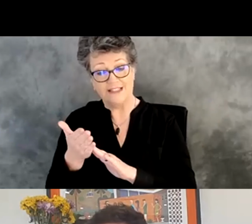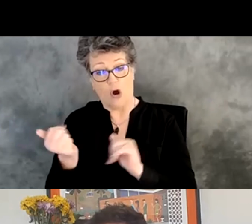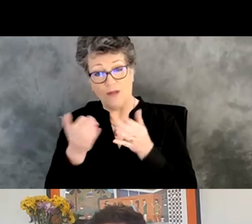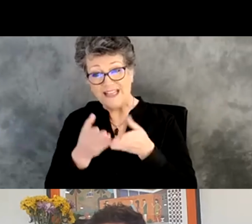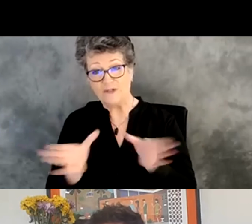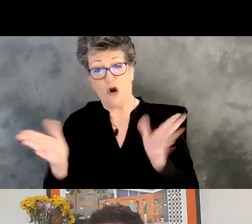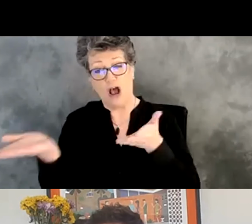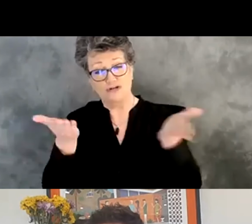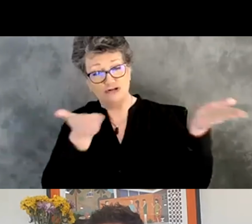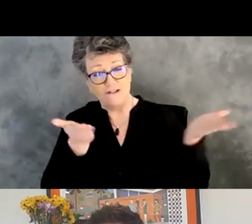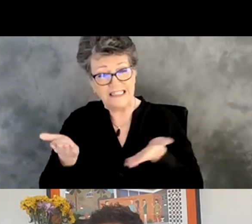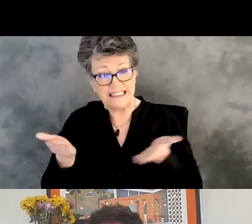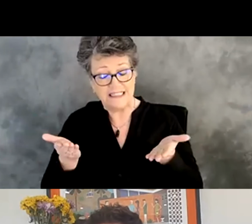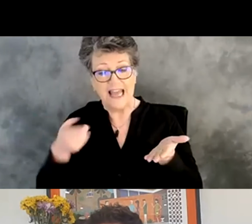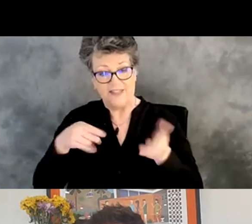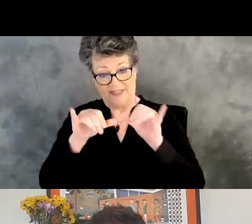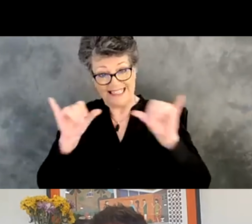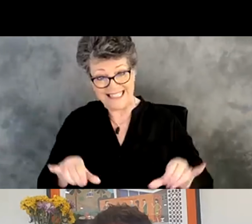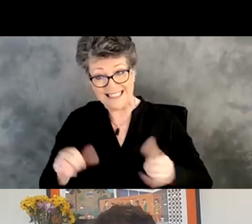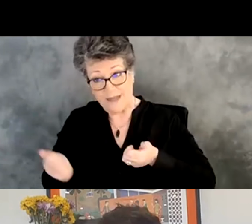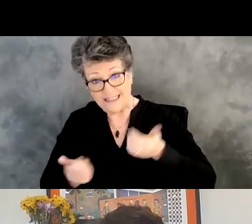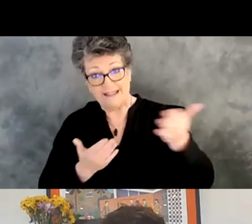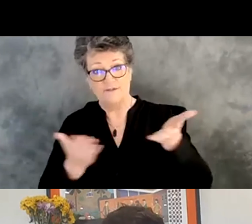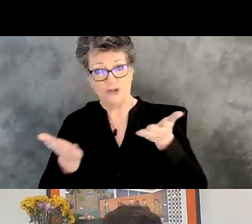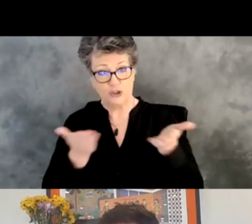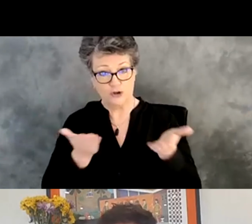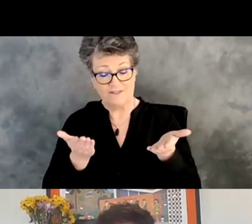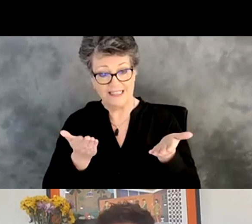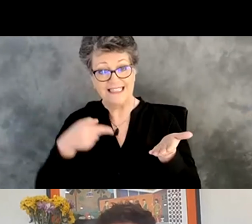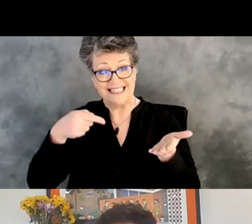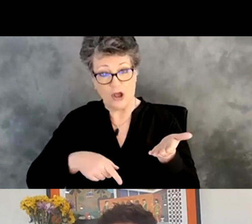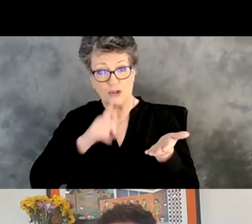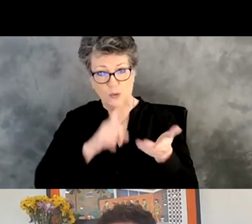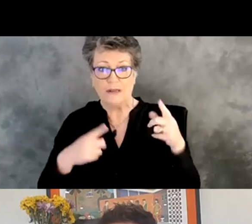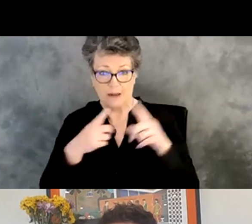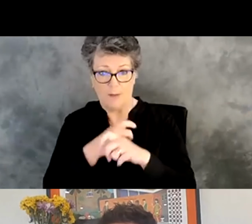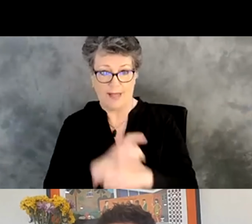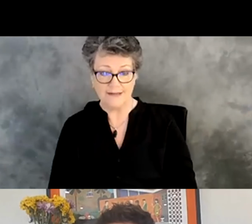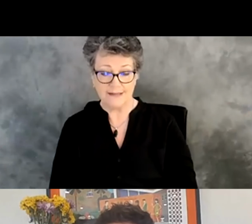of services is that the system that delivers these services is also really complex. It is fragmented.